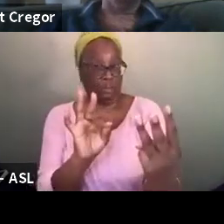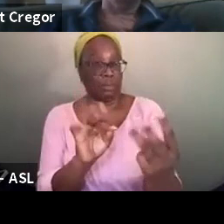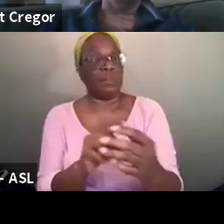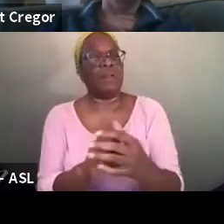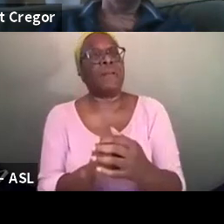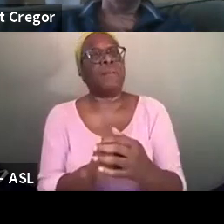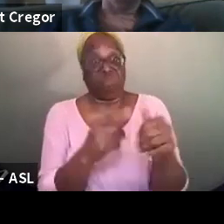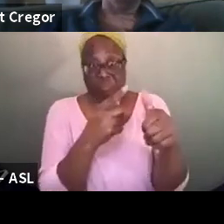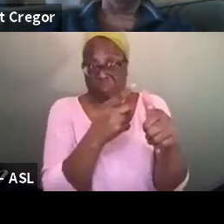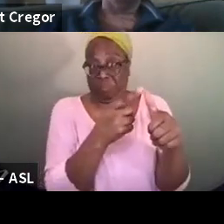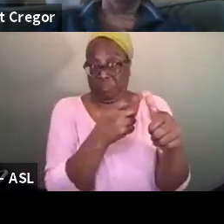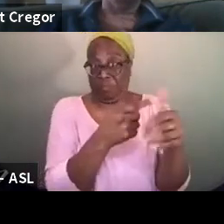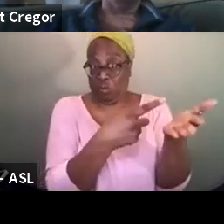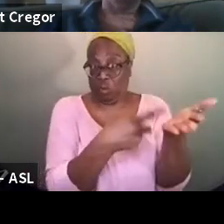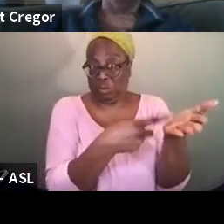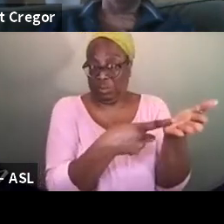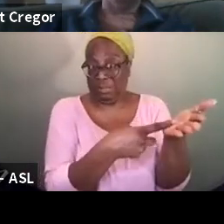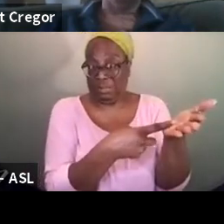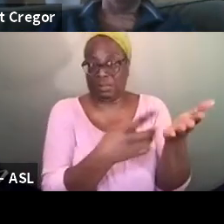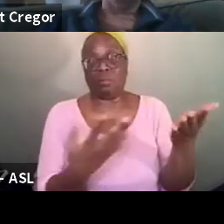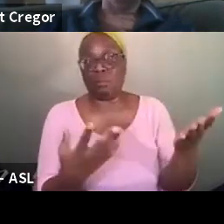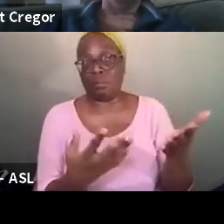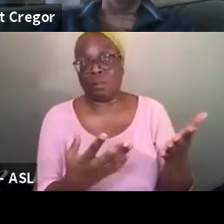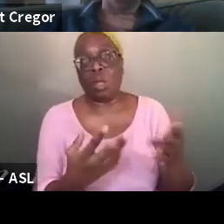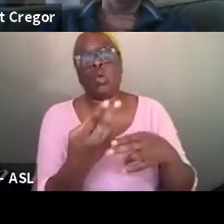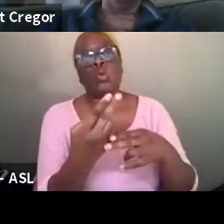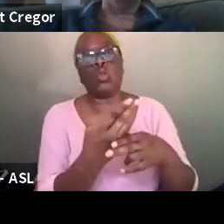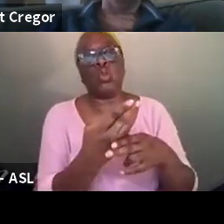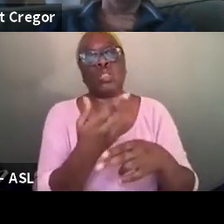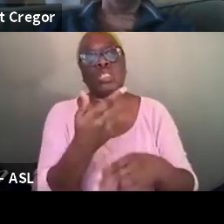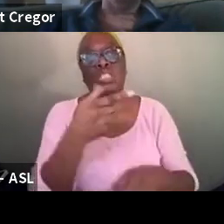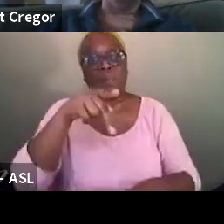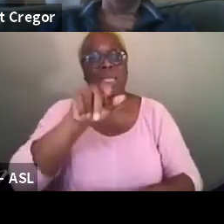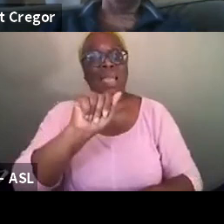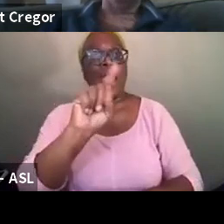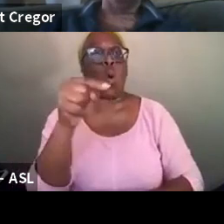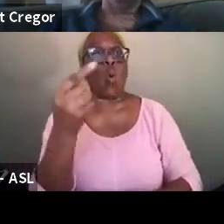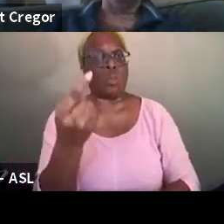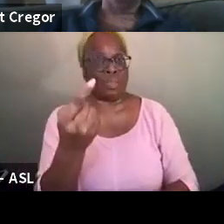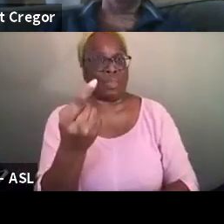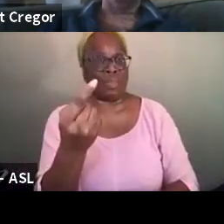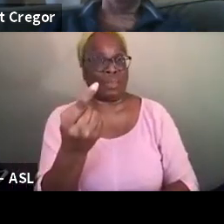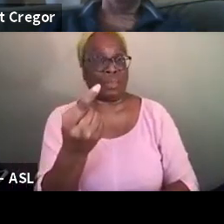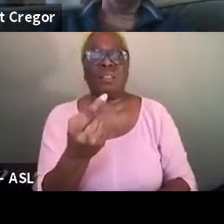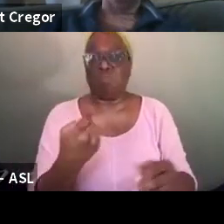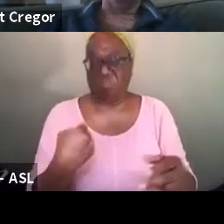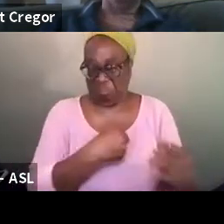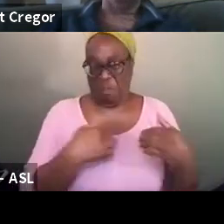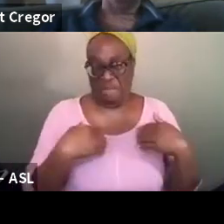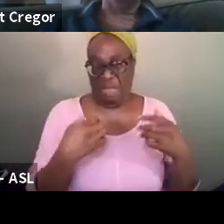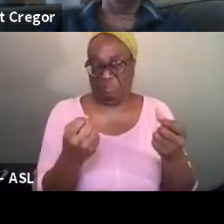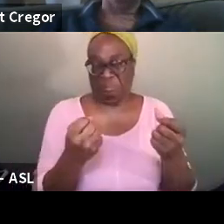The first option that we've discussed is to use a GPA only, and there has been discussion